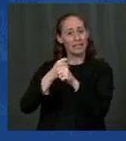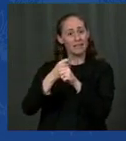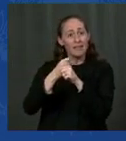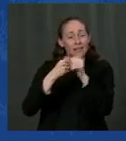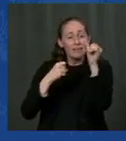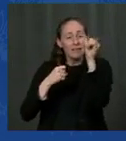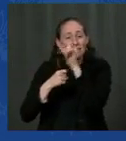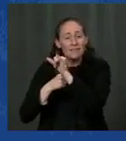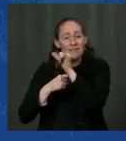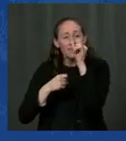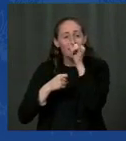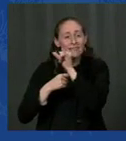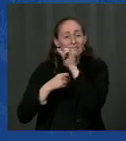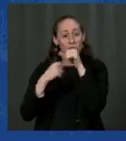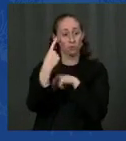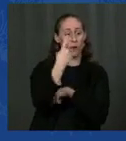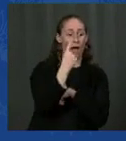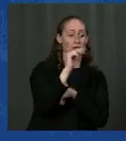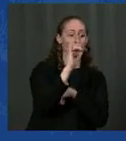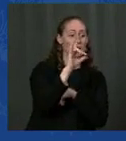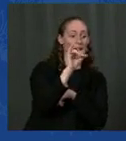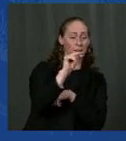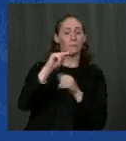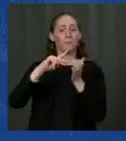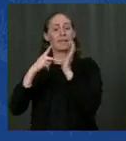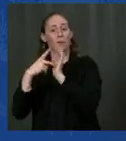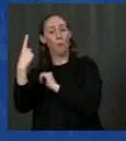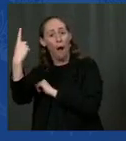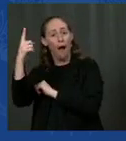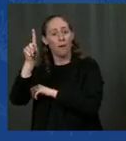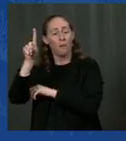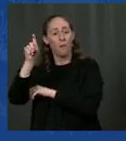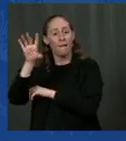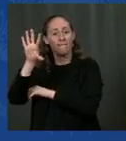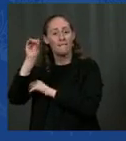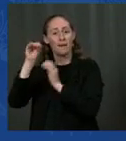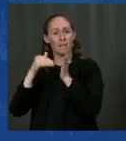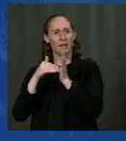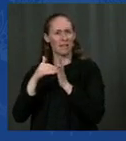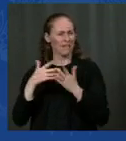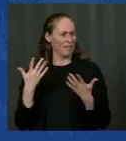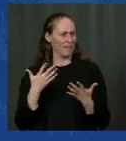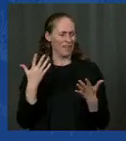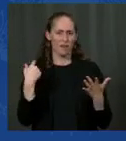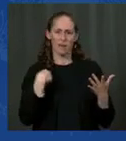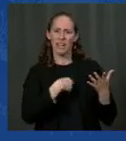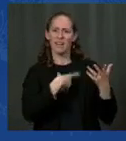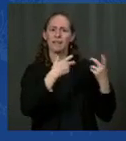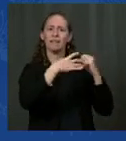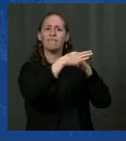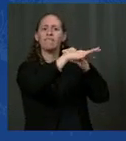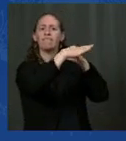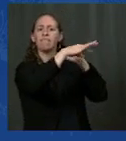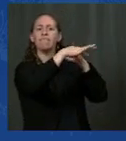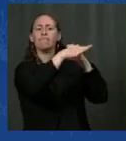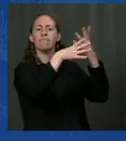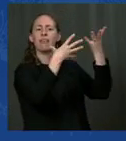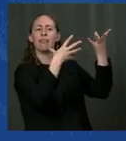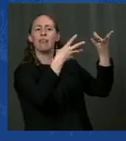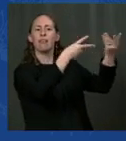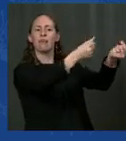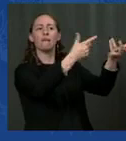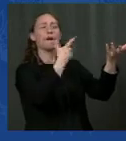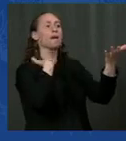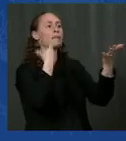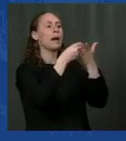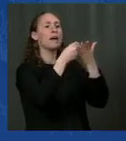decades. What have we lost as a consequence in terms of opportunities? I refuse to continue a war that was no longer in the service of